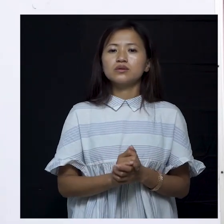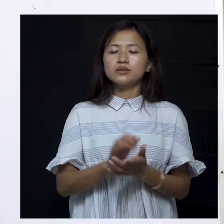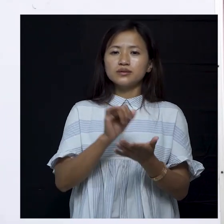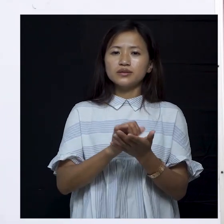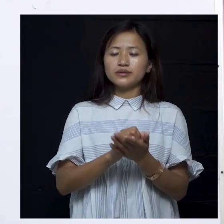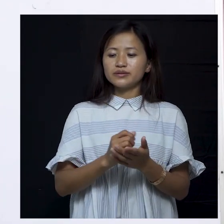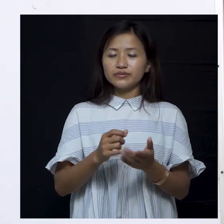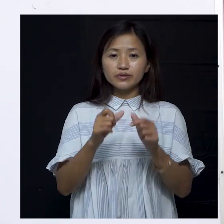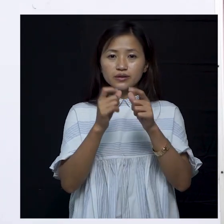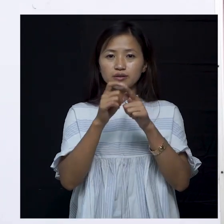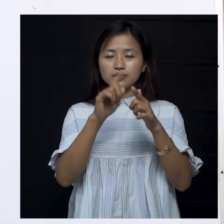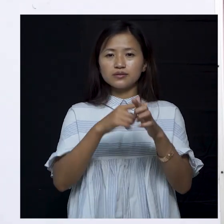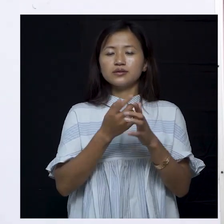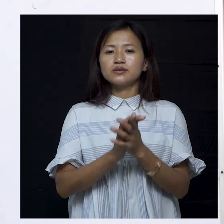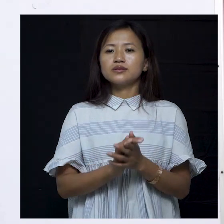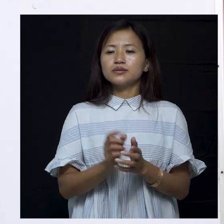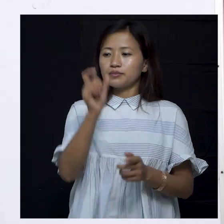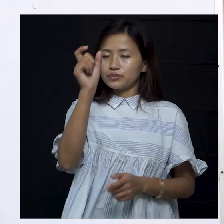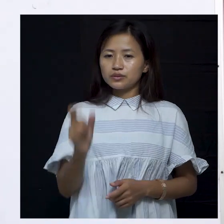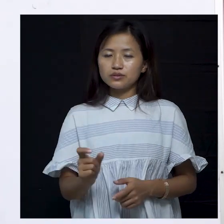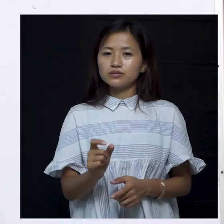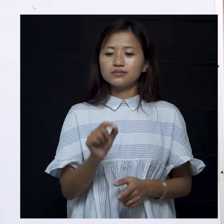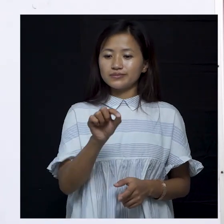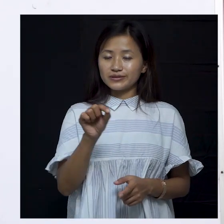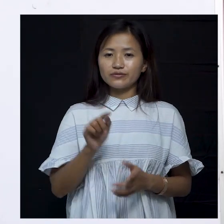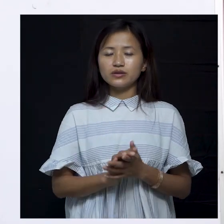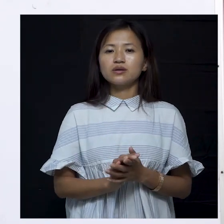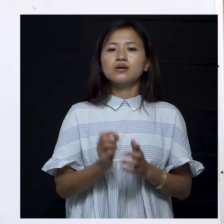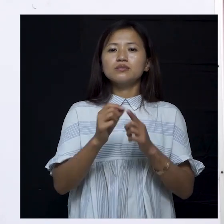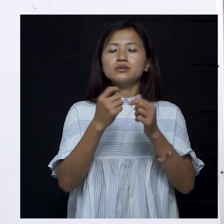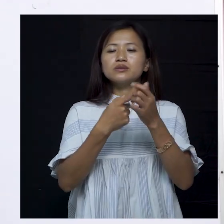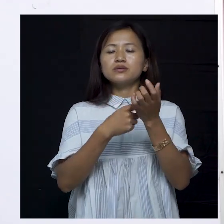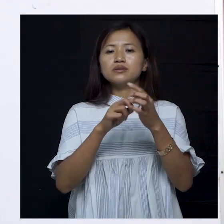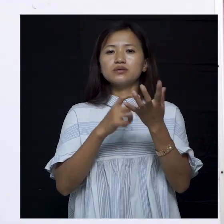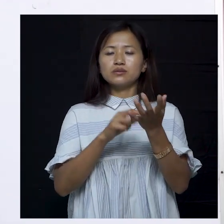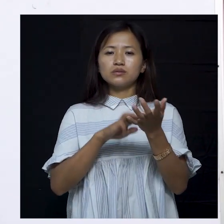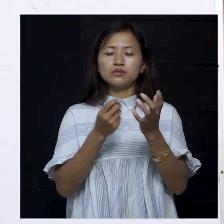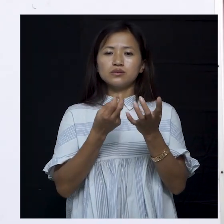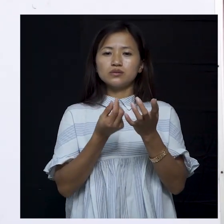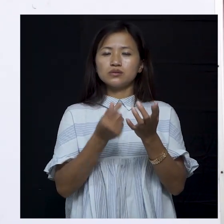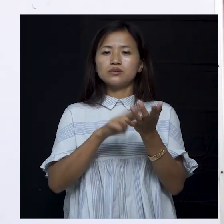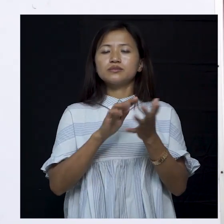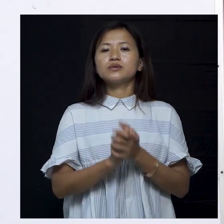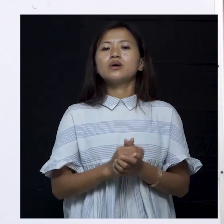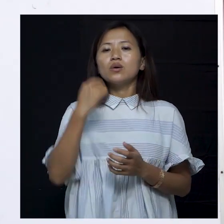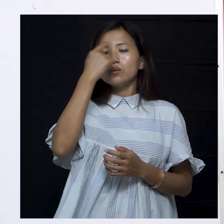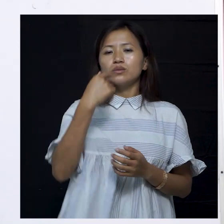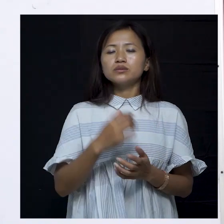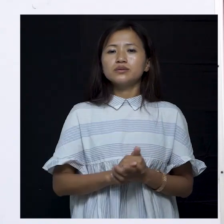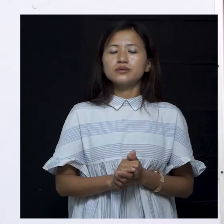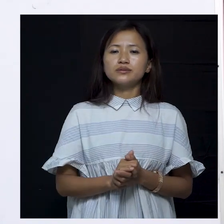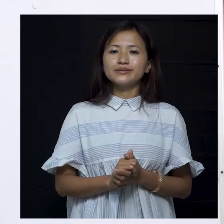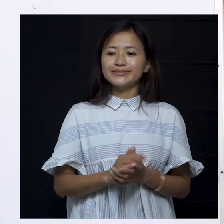an adjective. It will define the person or the pronoun or the noun, right? And so who is wearing a black